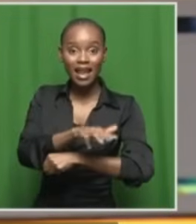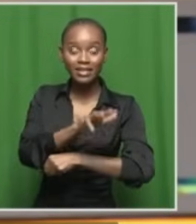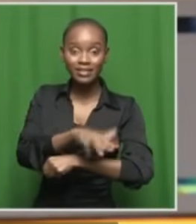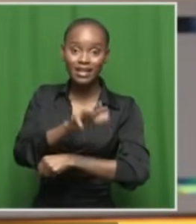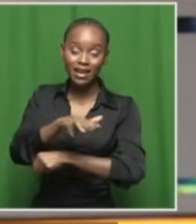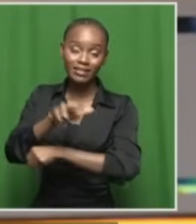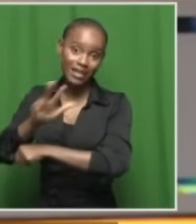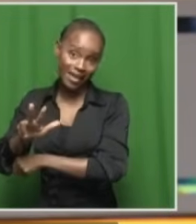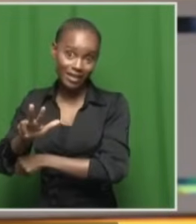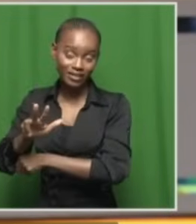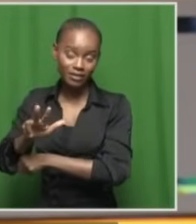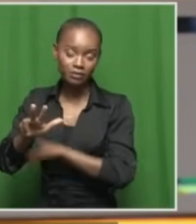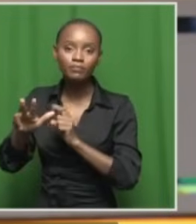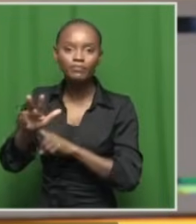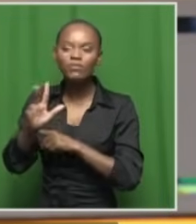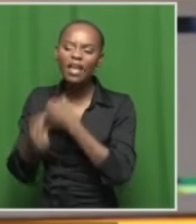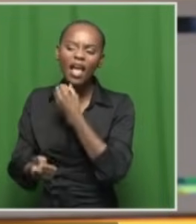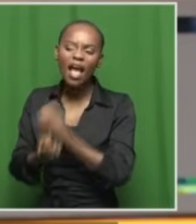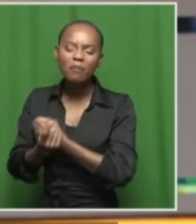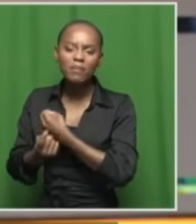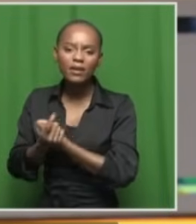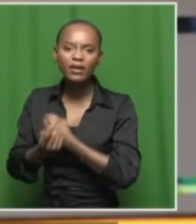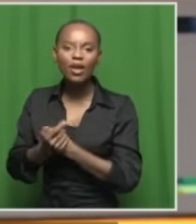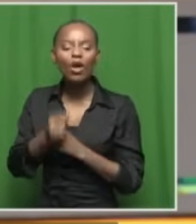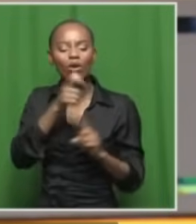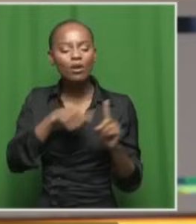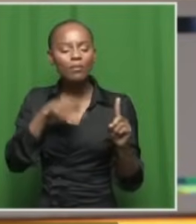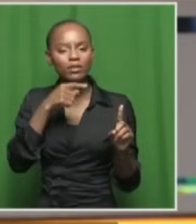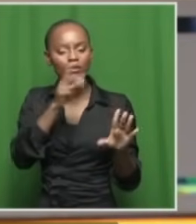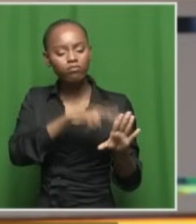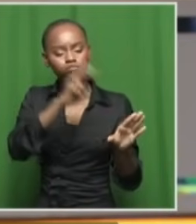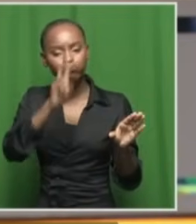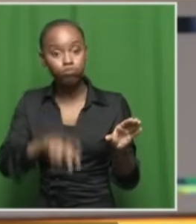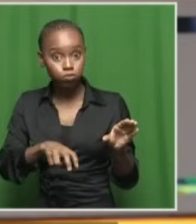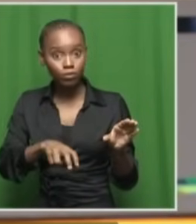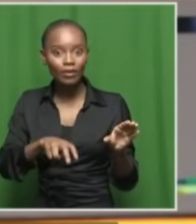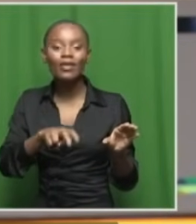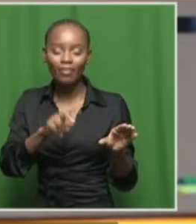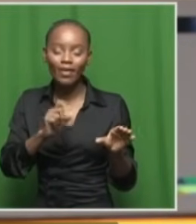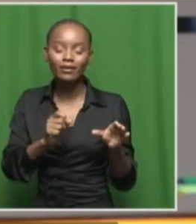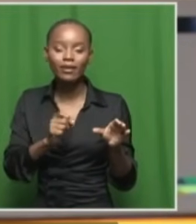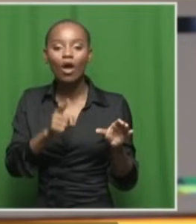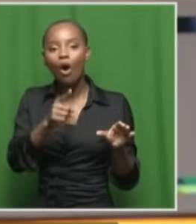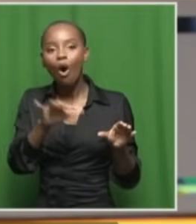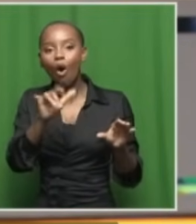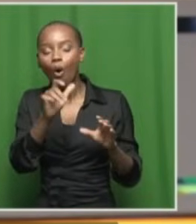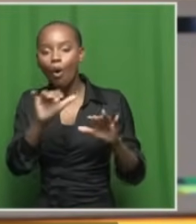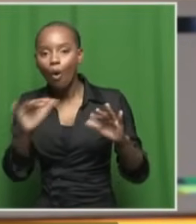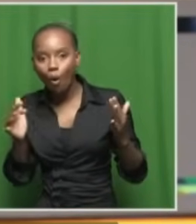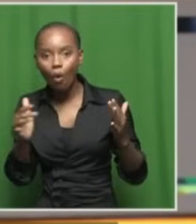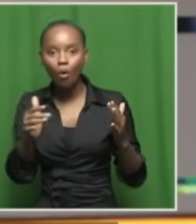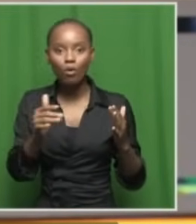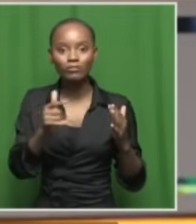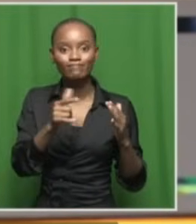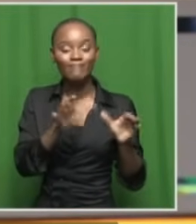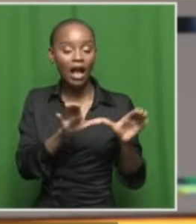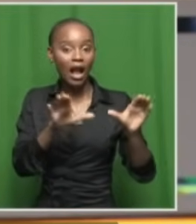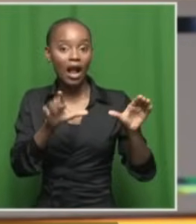when there's a resignation, there's an expulsion of a councillor, or death in the council.